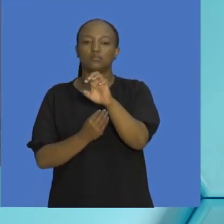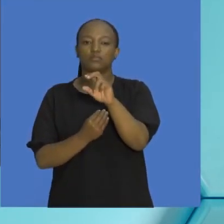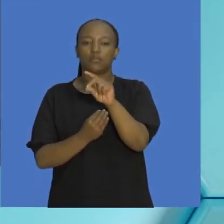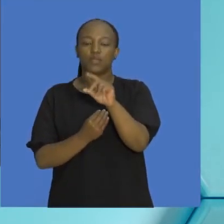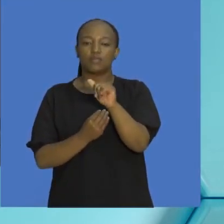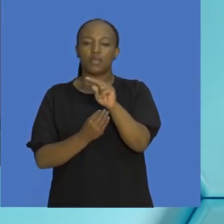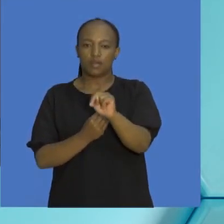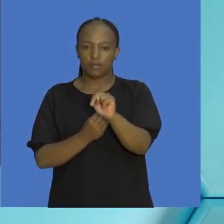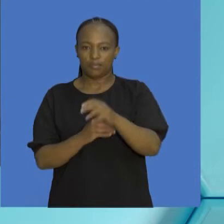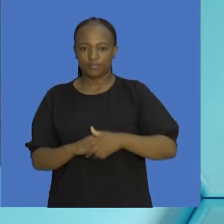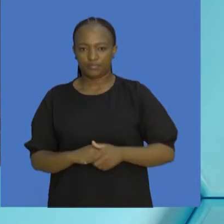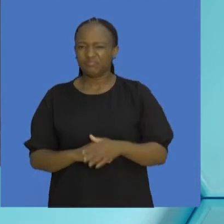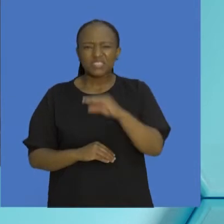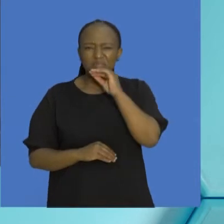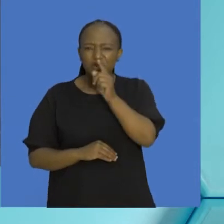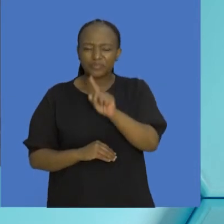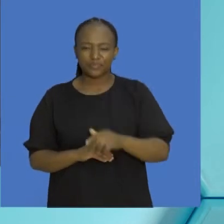What does it mean?